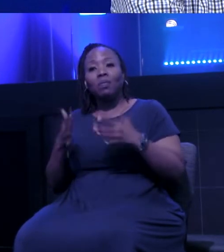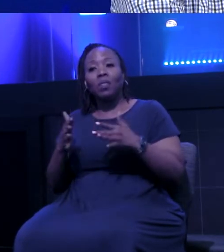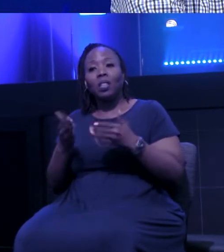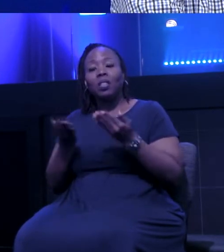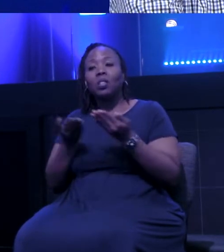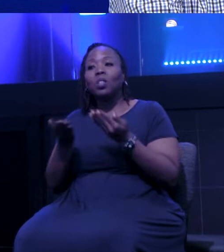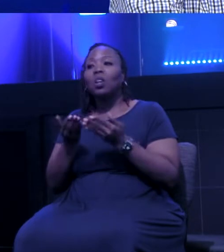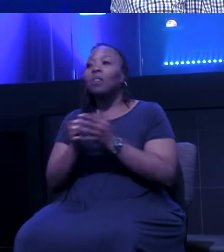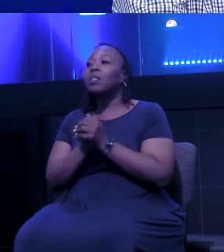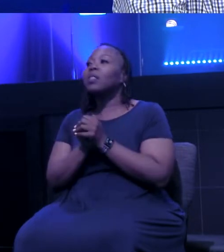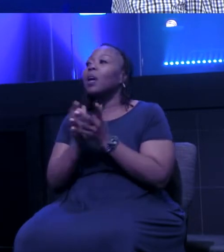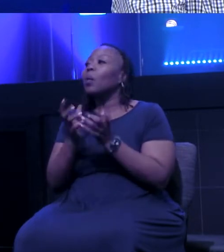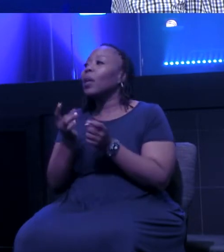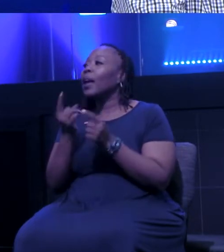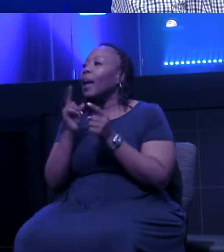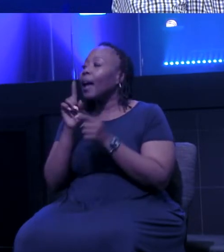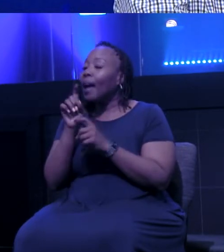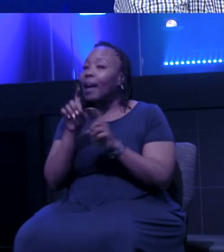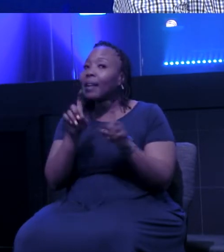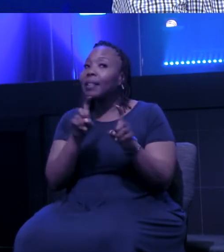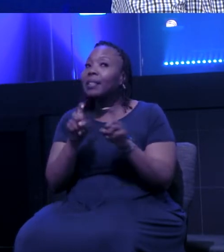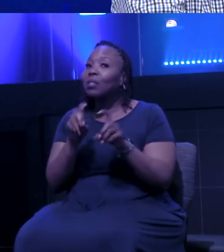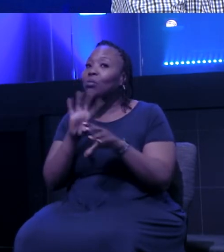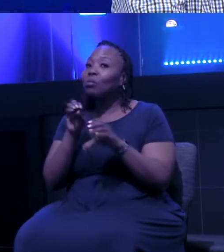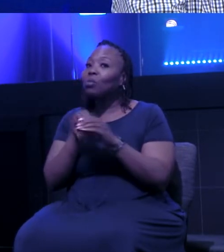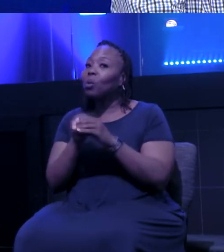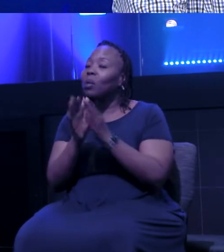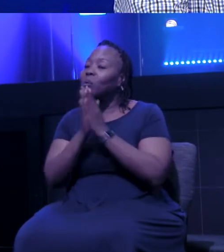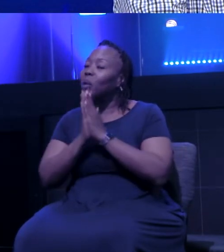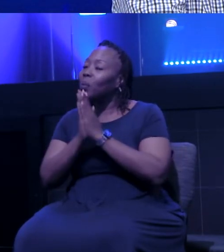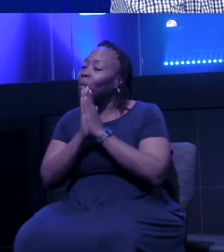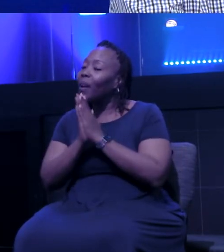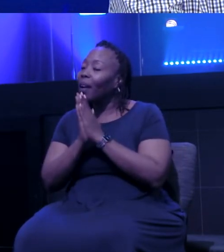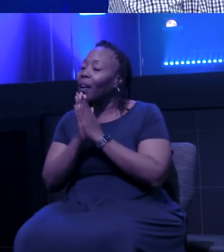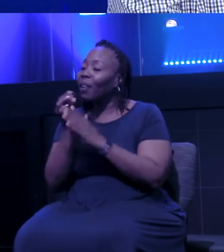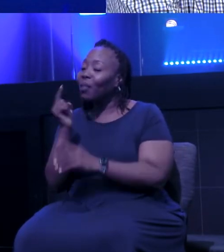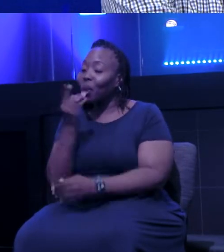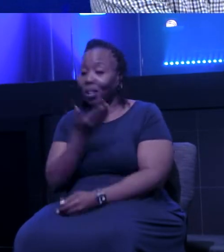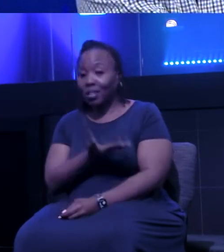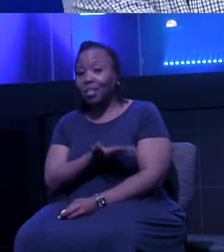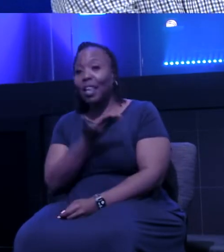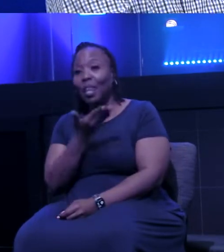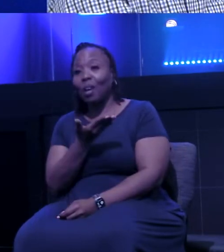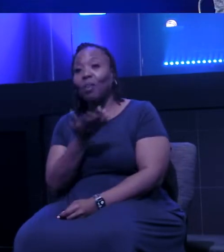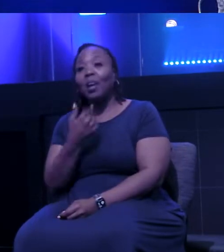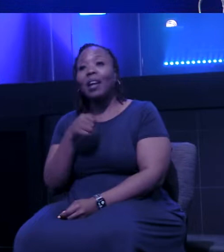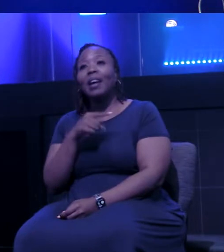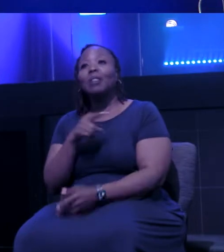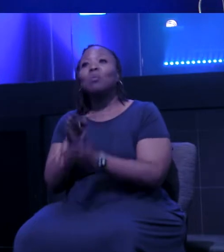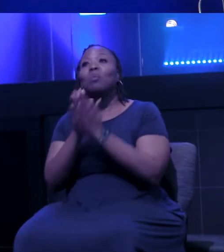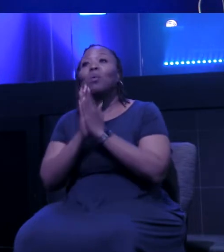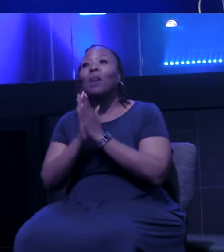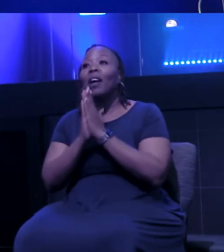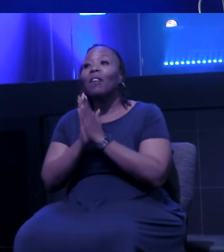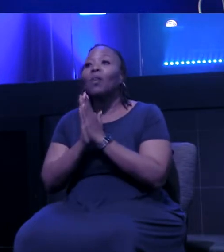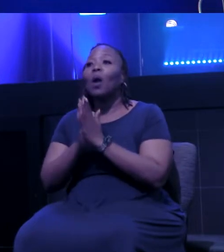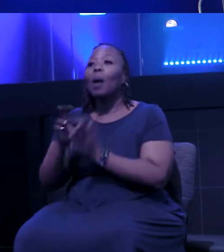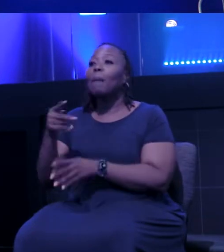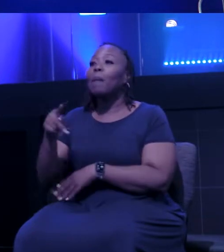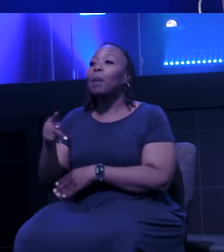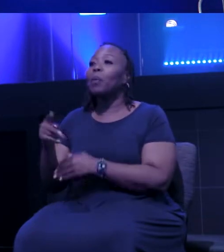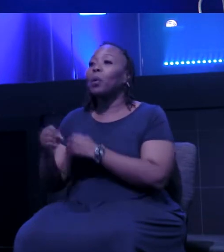would join with me as we pray for Gonzalo. And as we pray for our Pompano